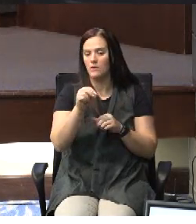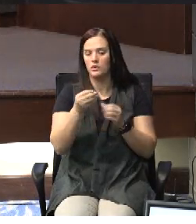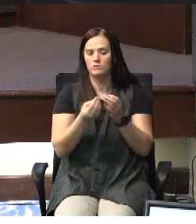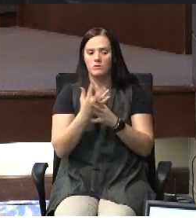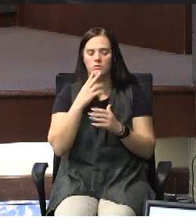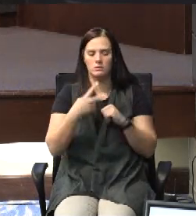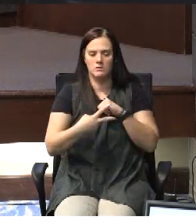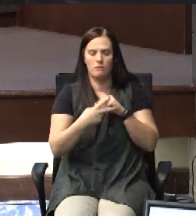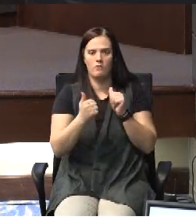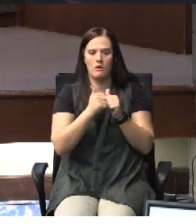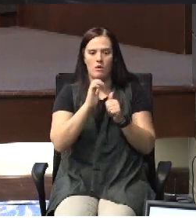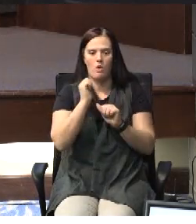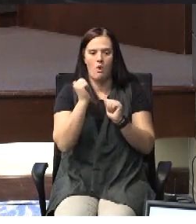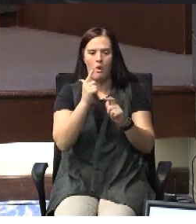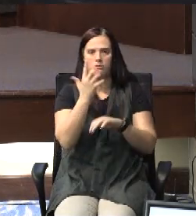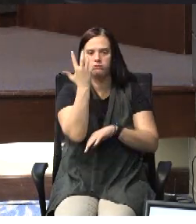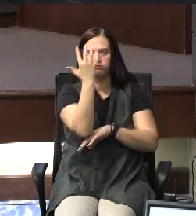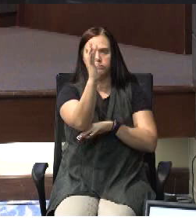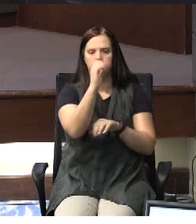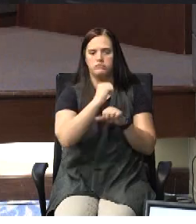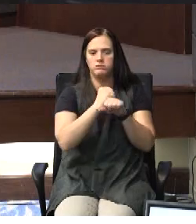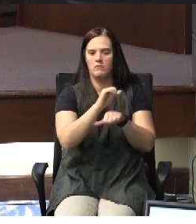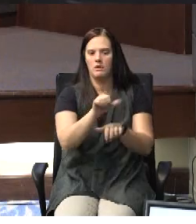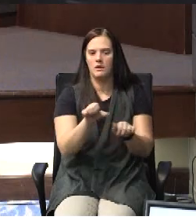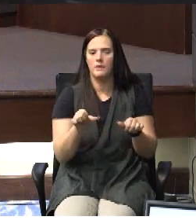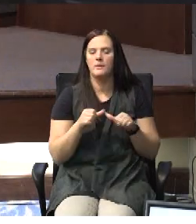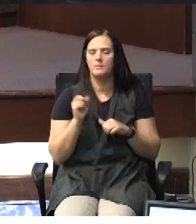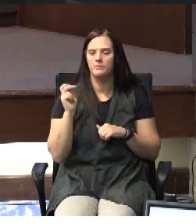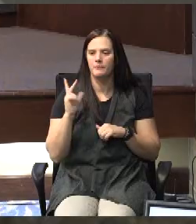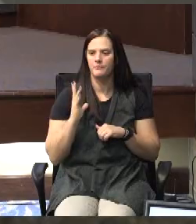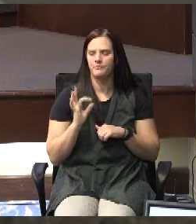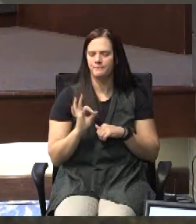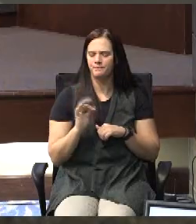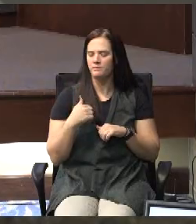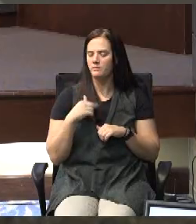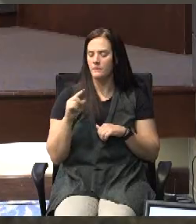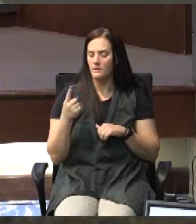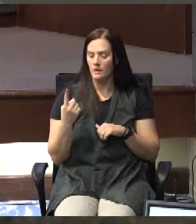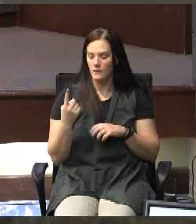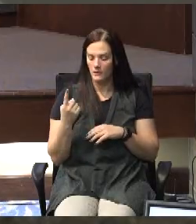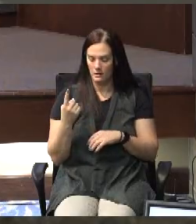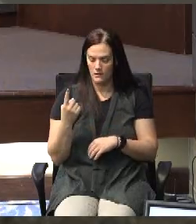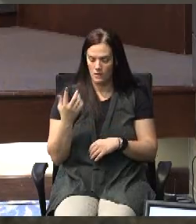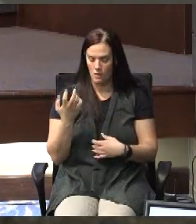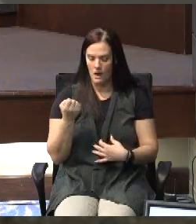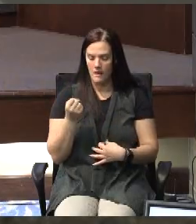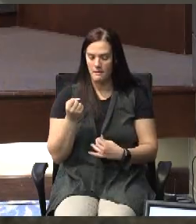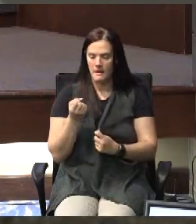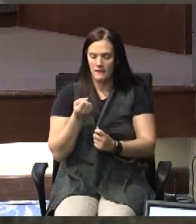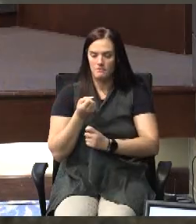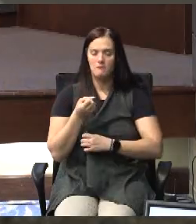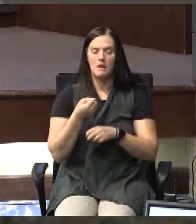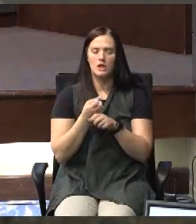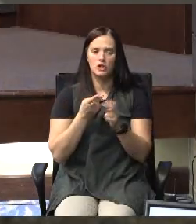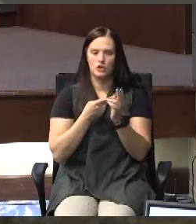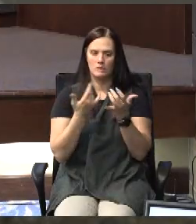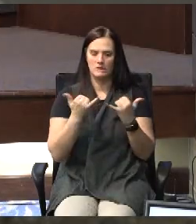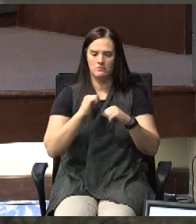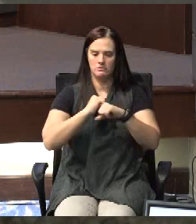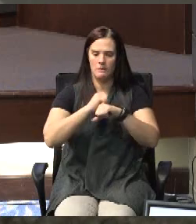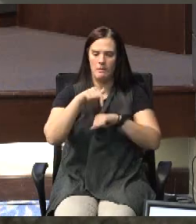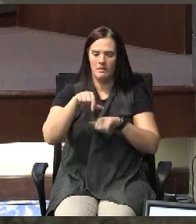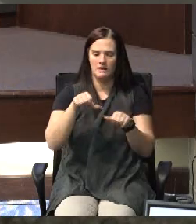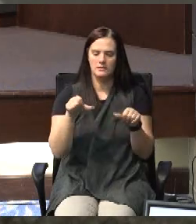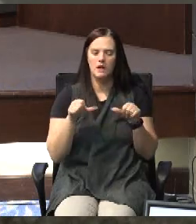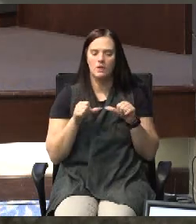preserved with all the trees being protected in that area. Okay, as a buffer. I just want to make sure that we're still being protective of